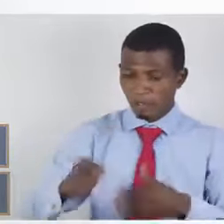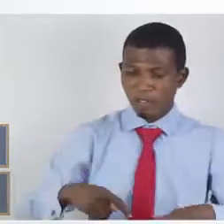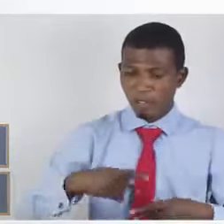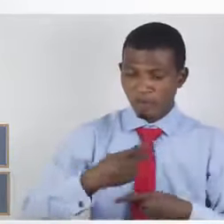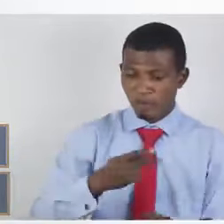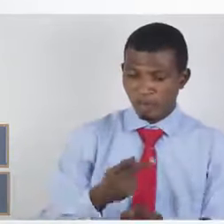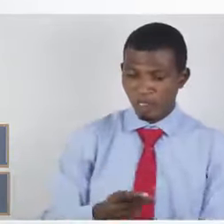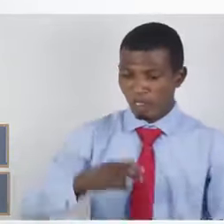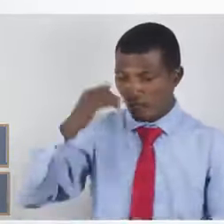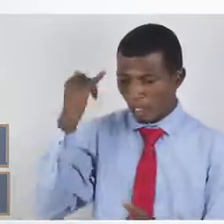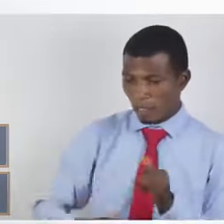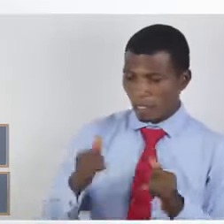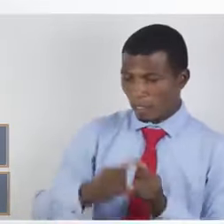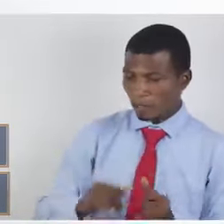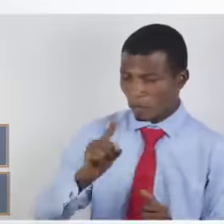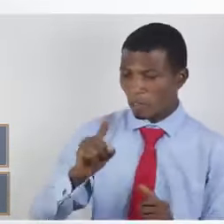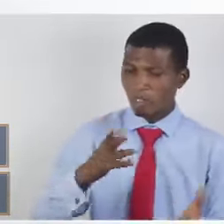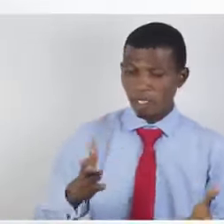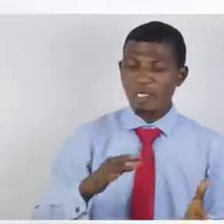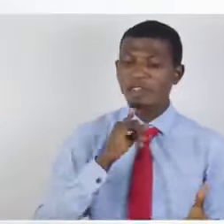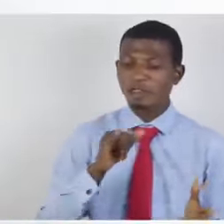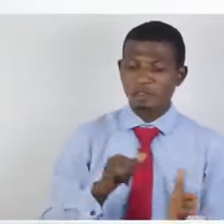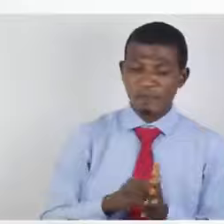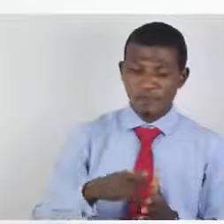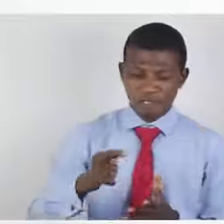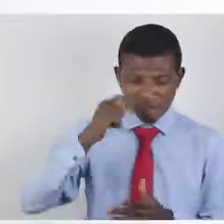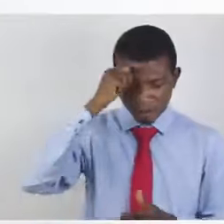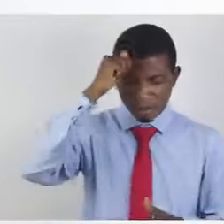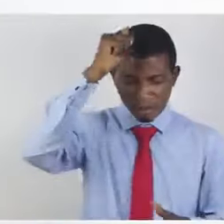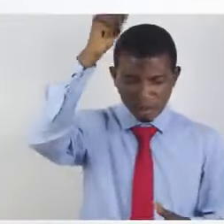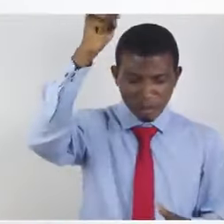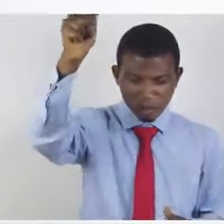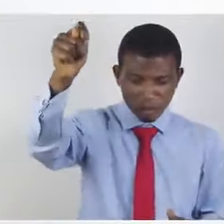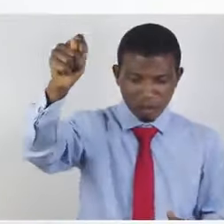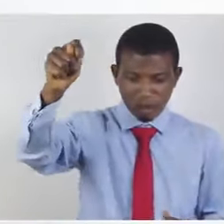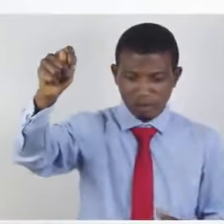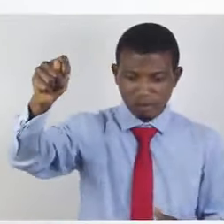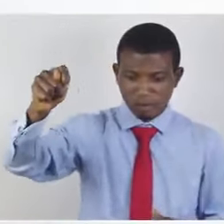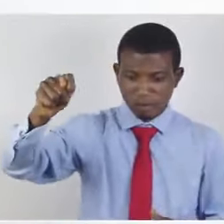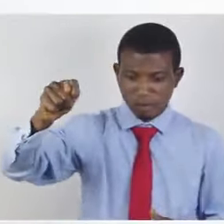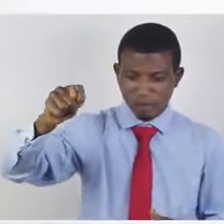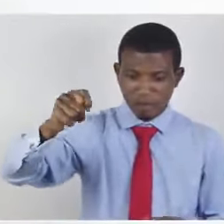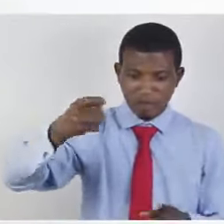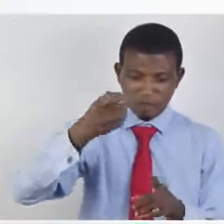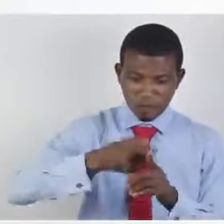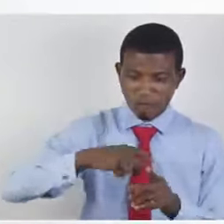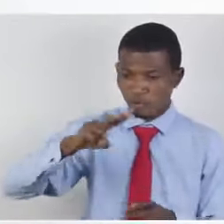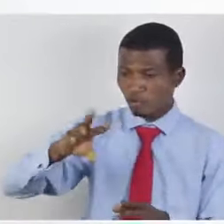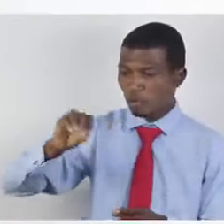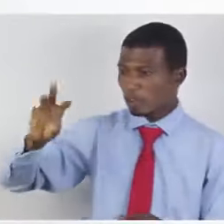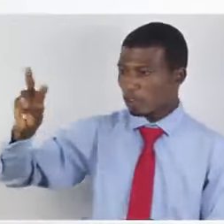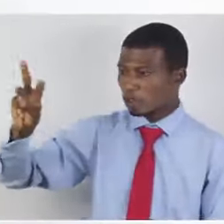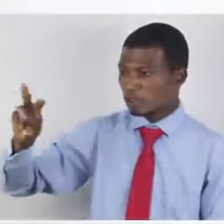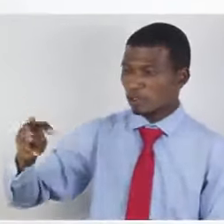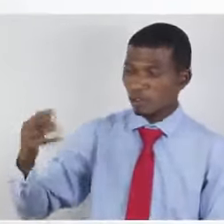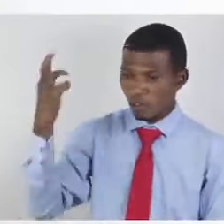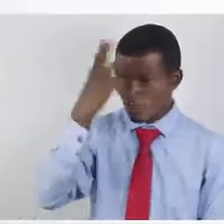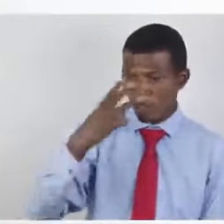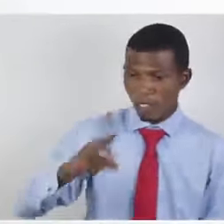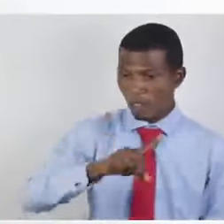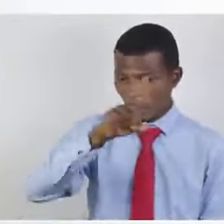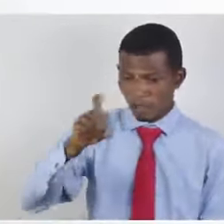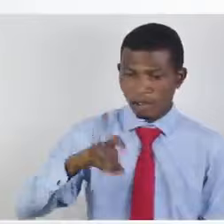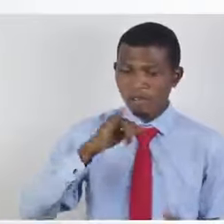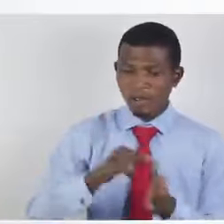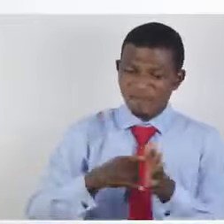of products, transportation. Then the last one here, I picked theory question from